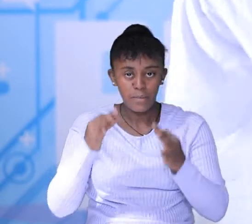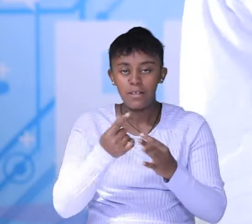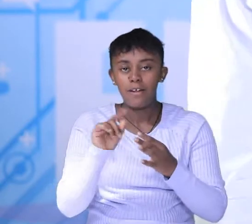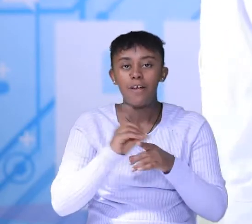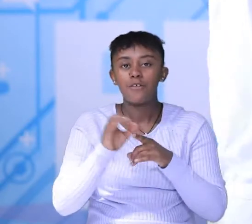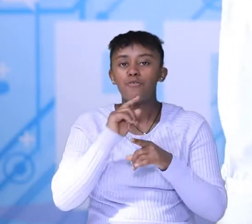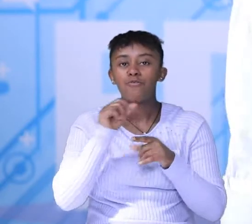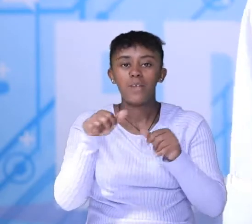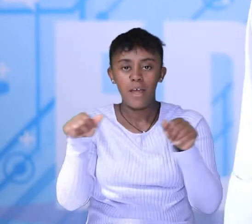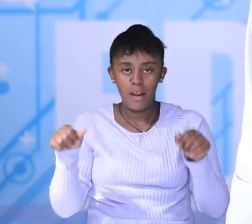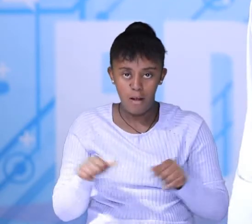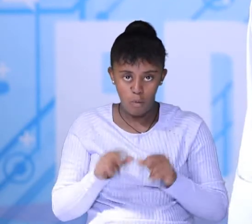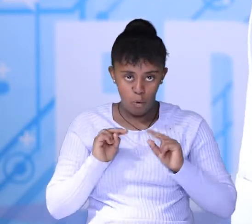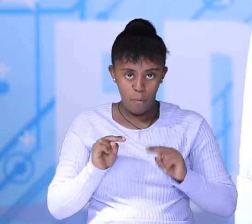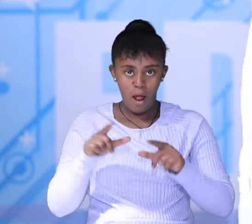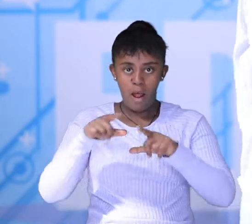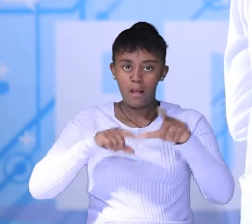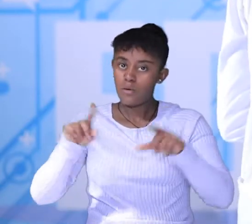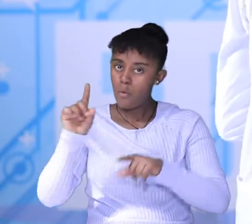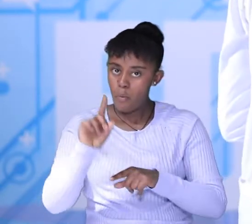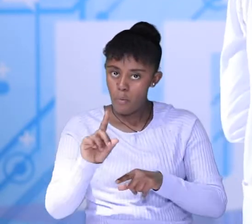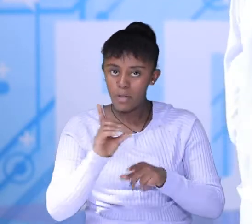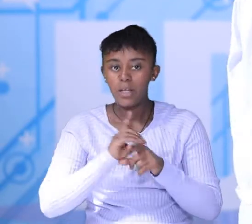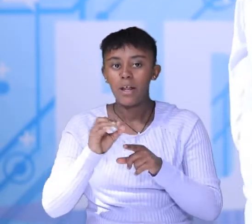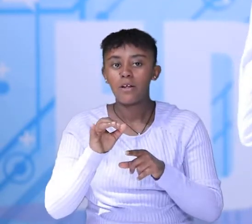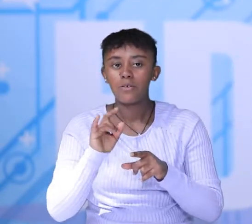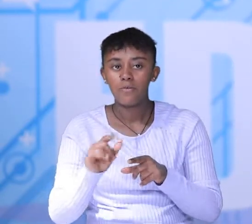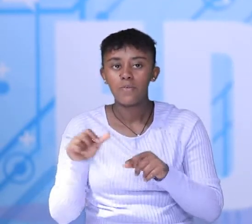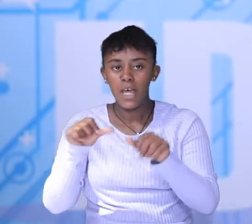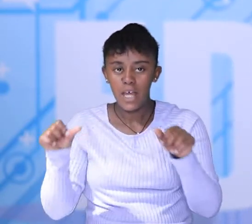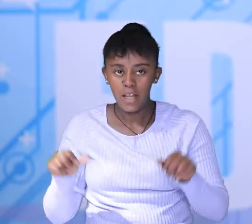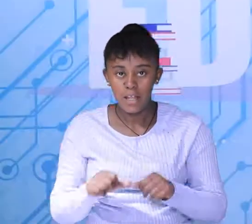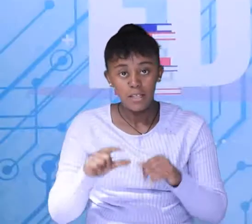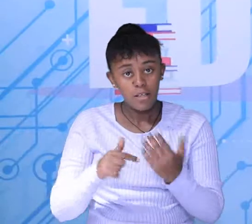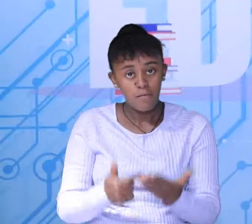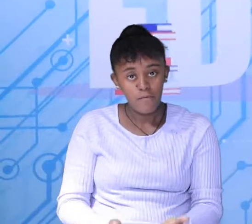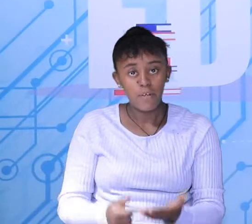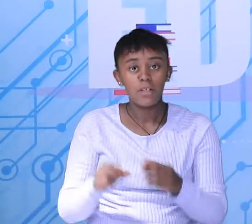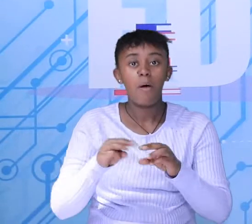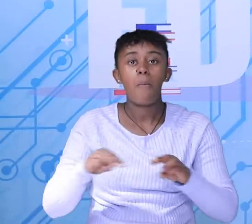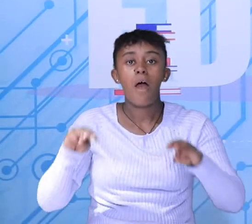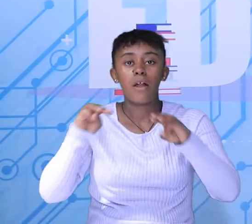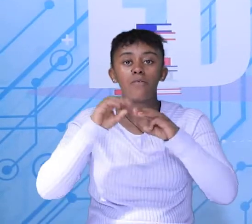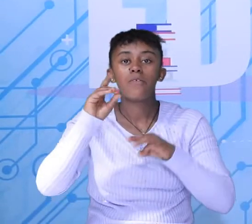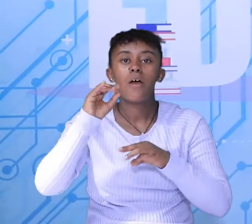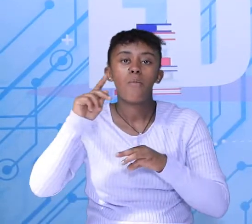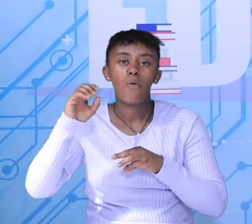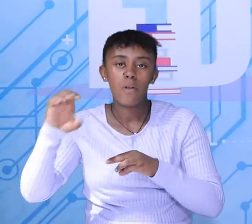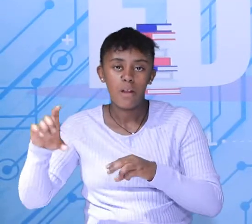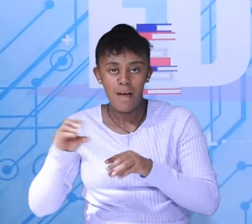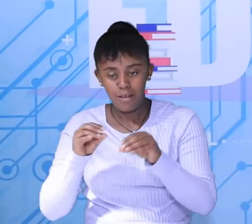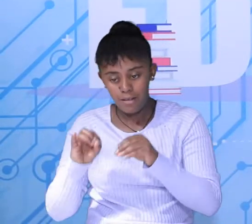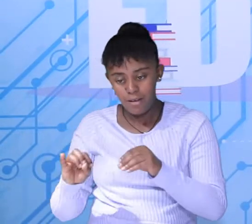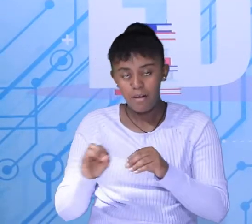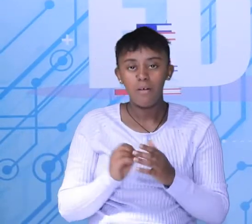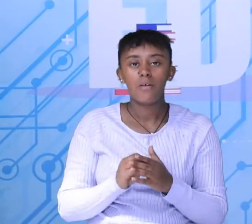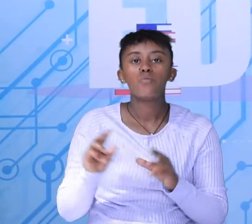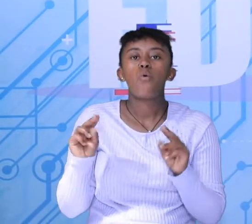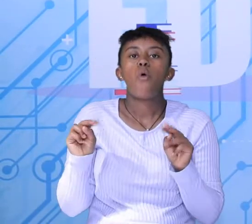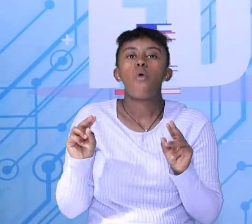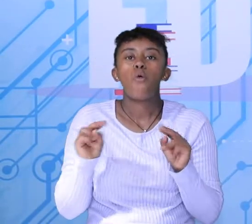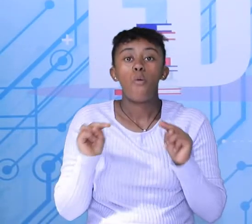the magnetic force. Okay? Therefore, to find the answer, here we have the answer, 7.2 micronewton,